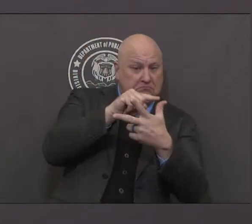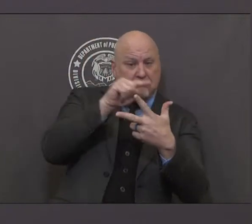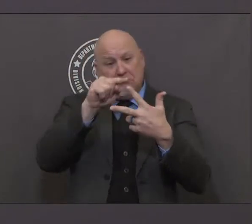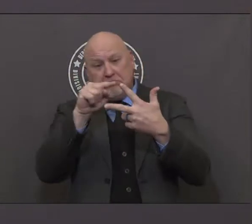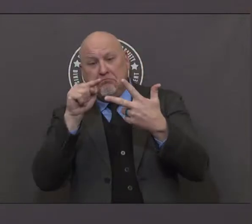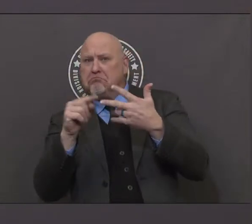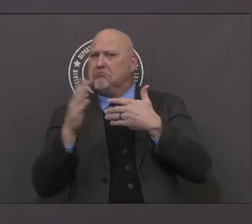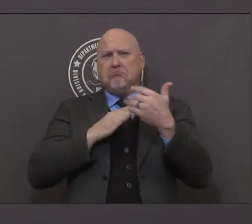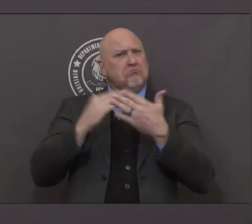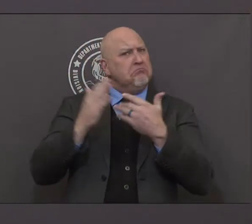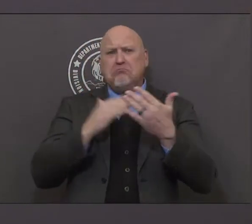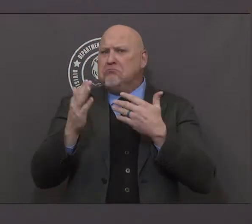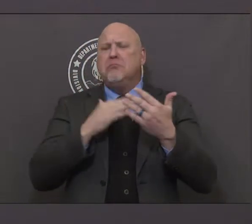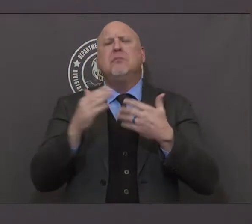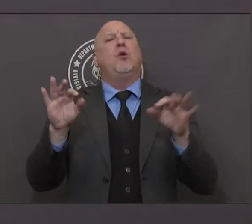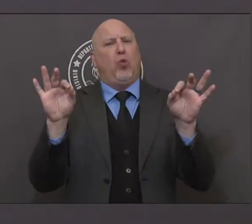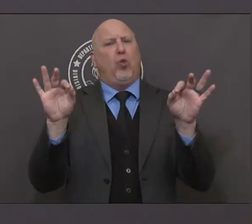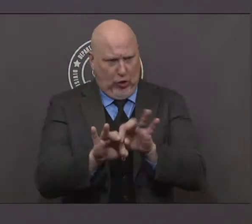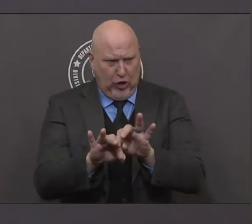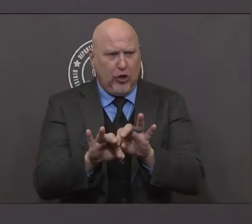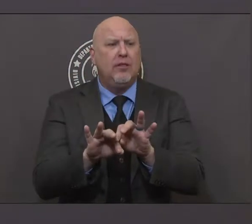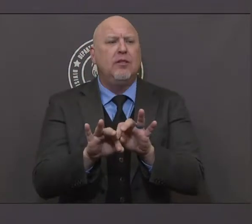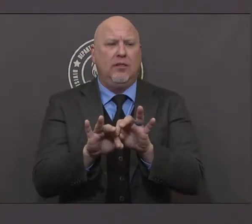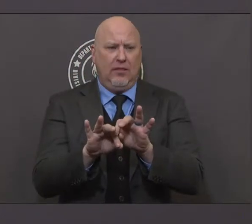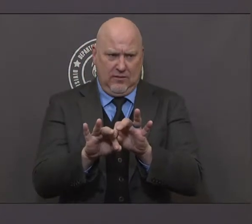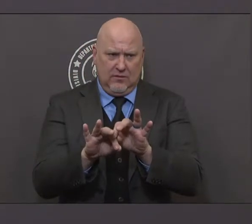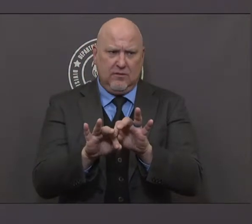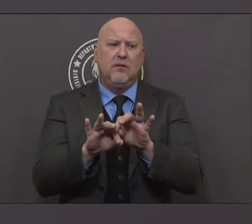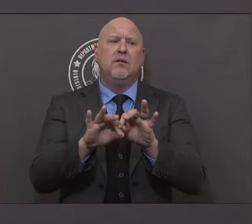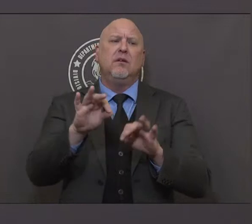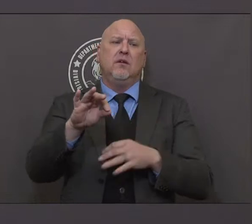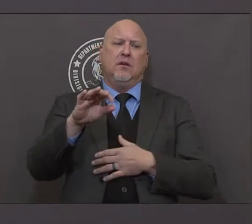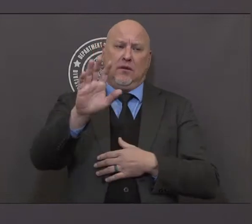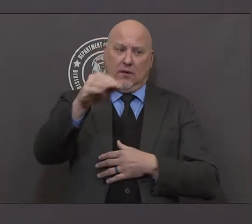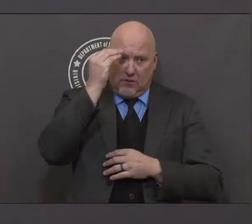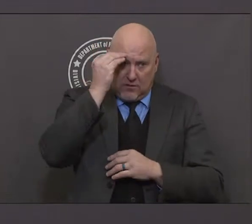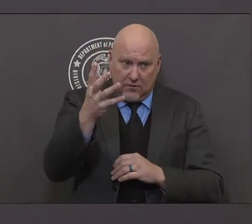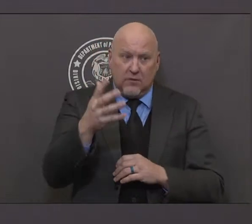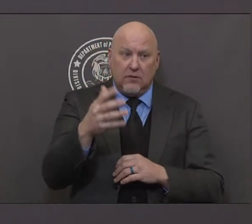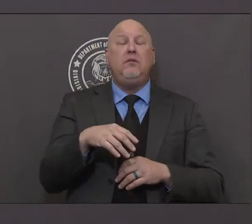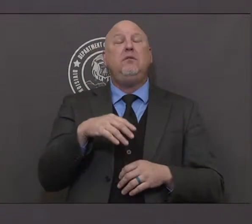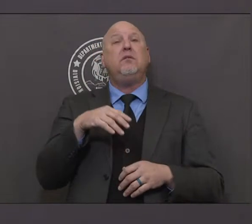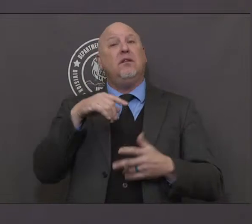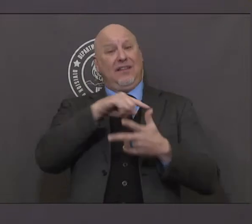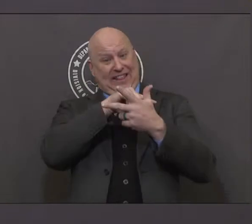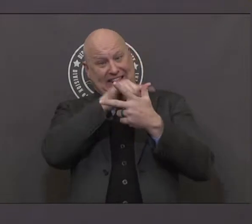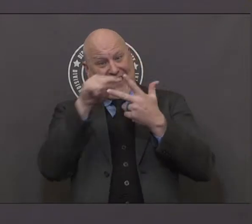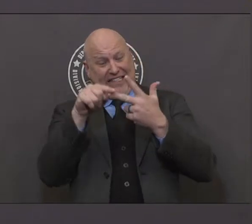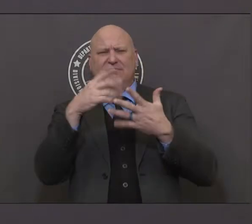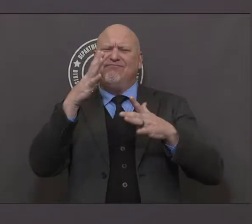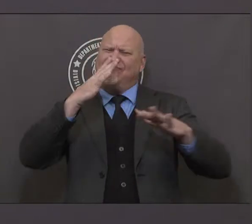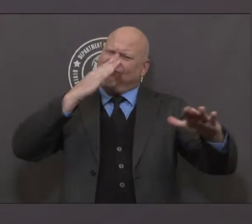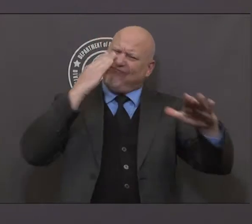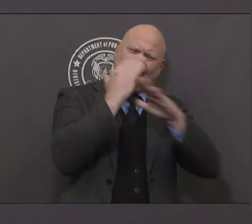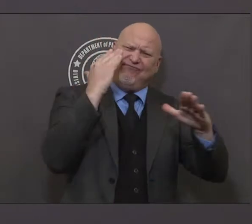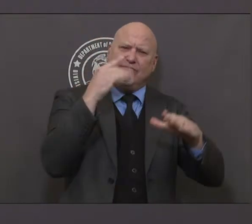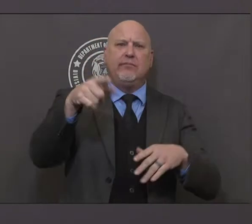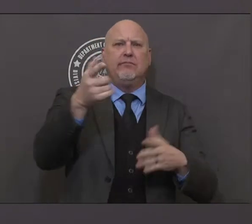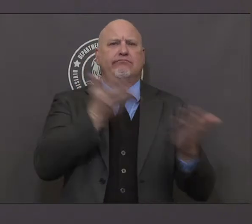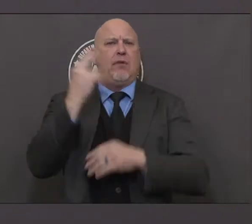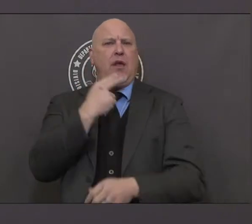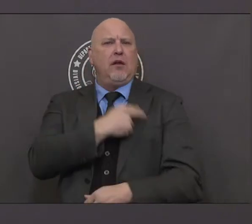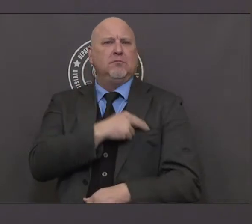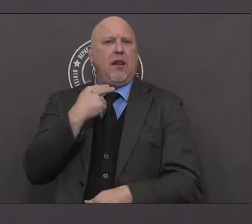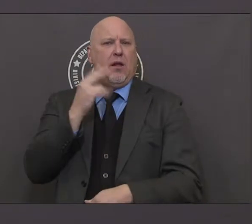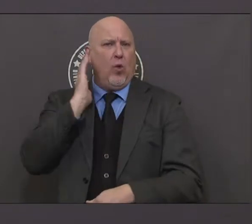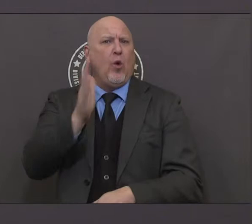been 100% effective against hospitalization and death. And those are the two things we're most worried about. We're not as